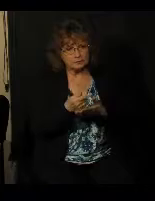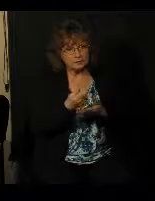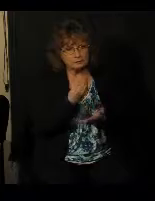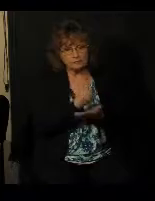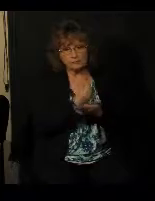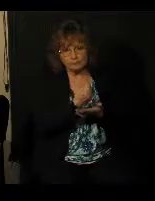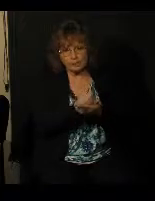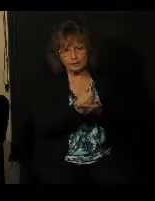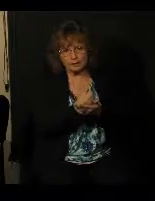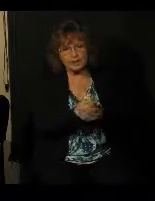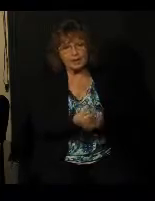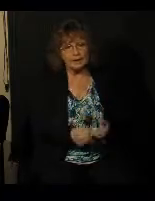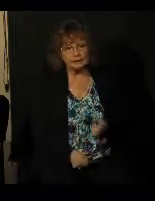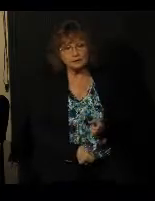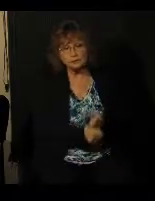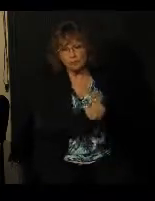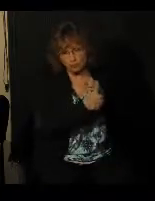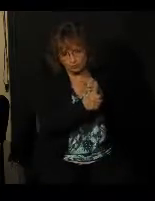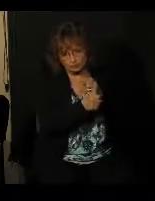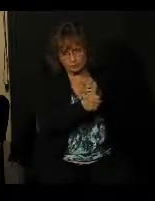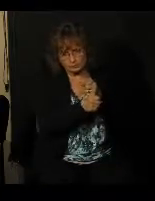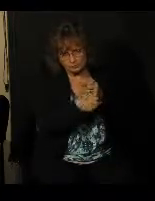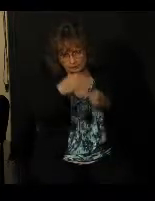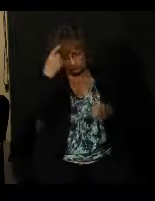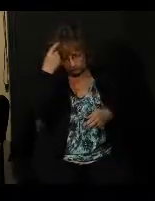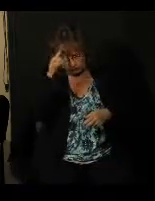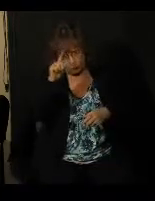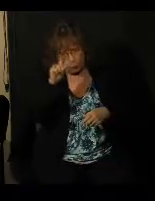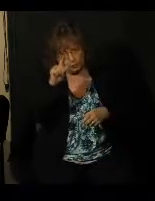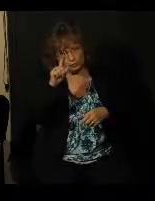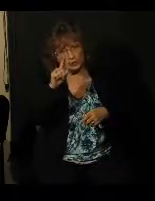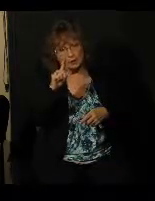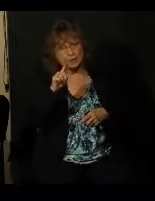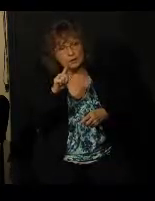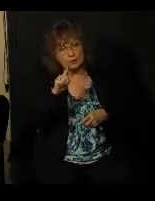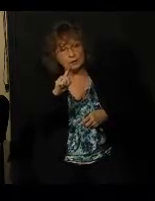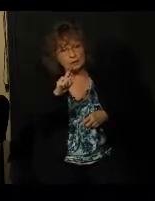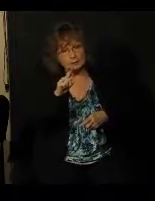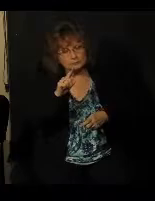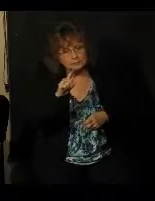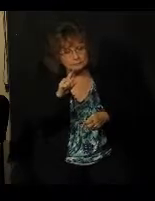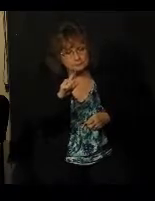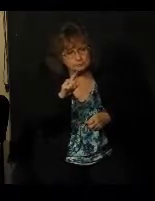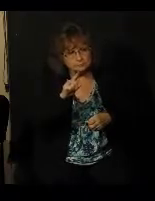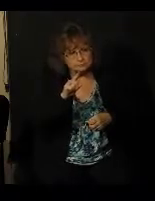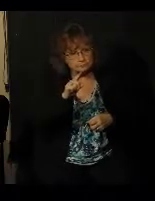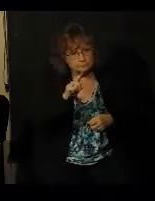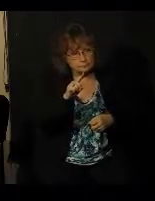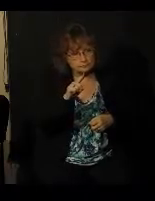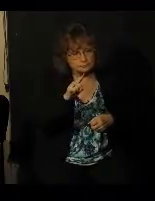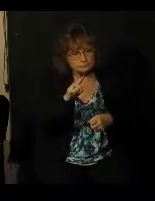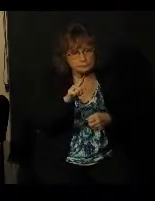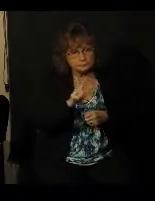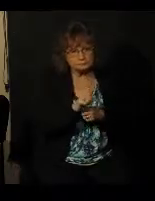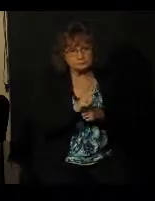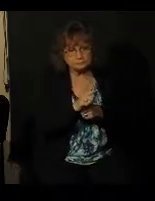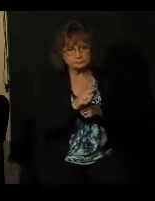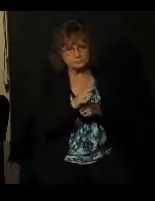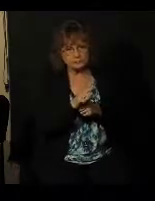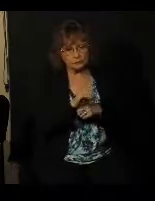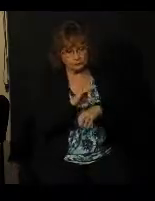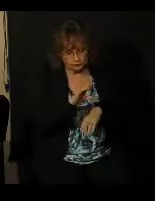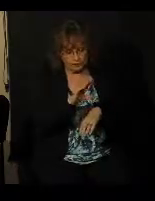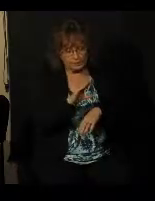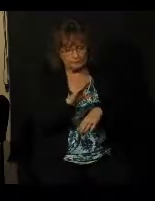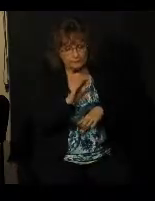He'll continue to do what he's doing. And Brett, we love you, man. Thank you for being so honest tonight. Thank